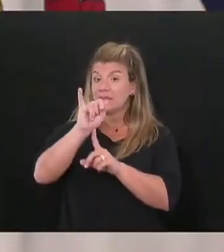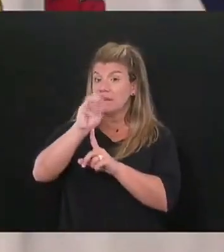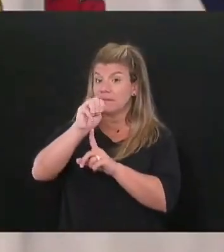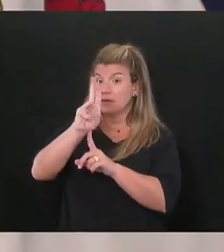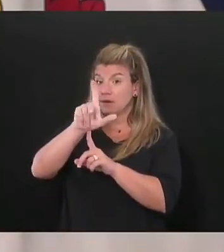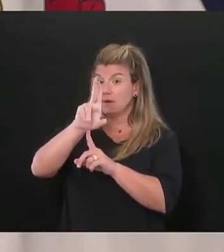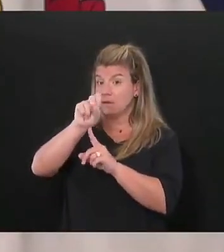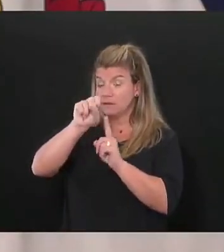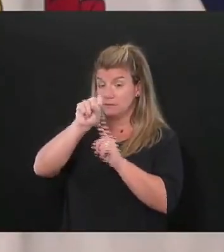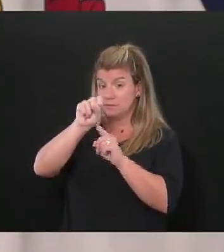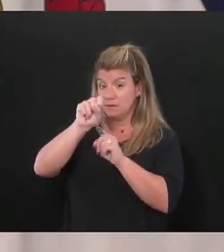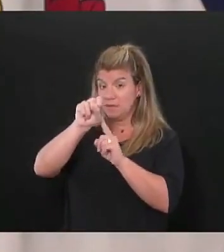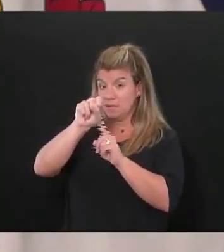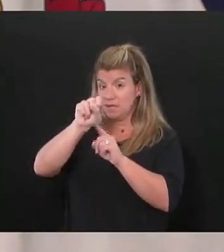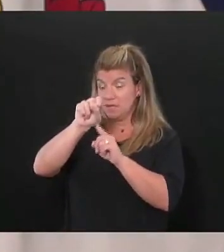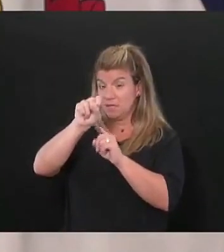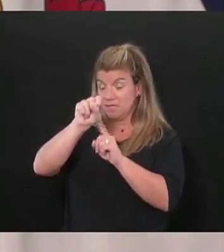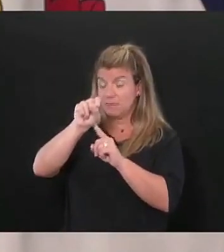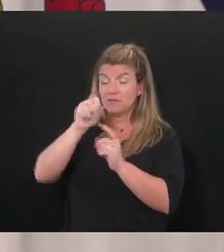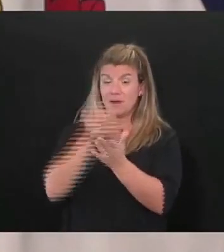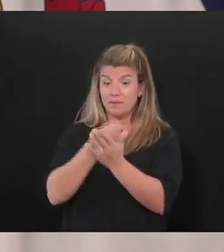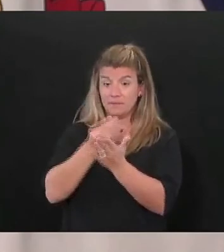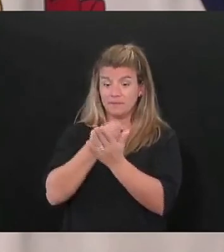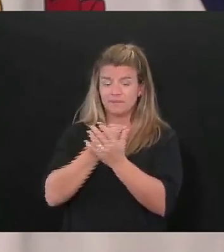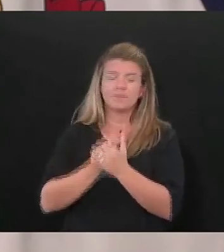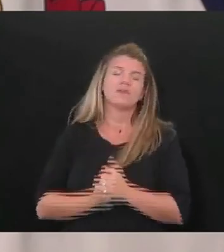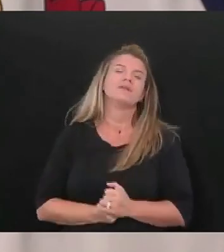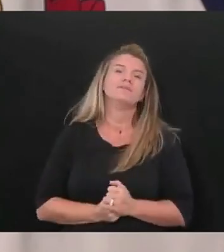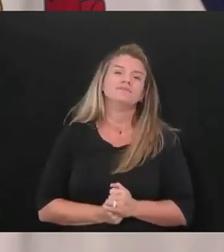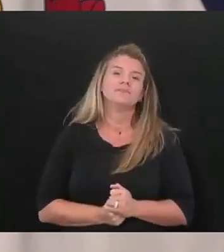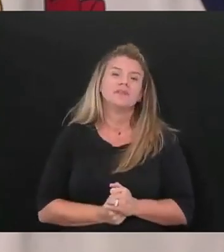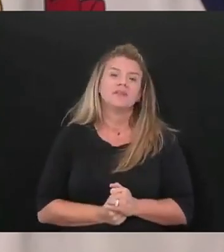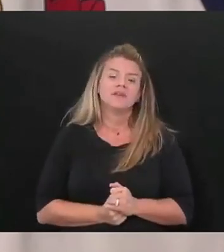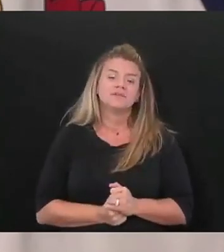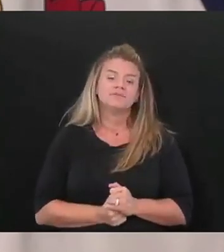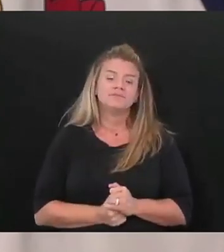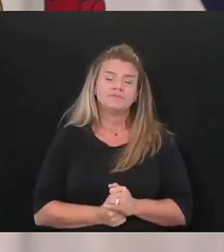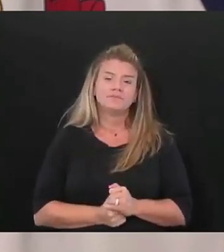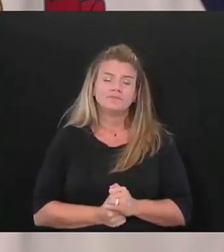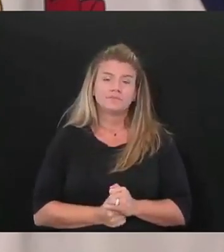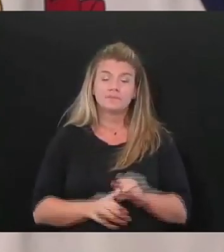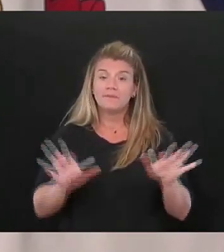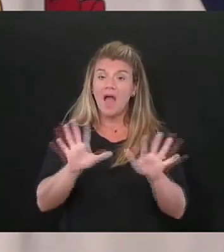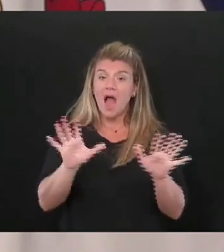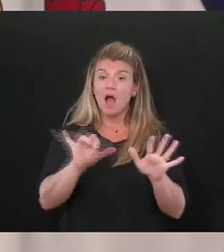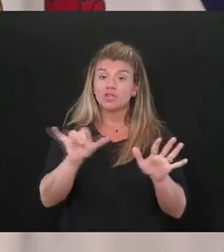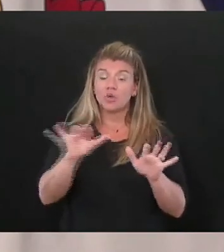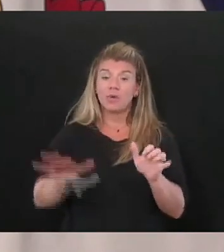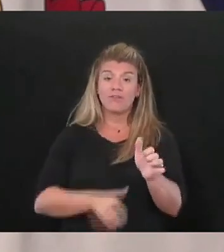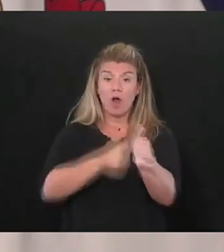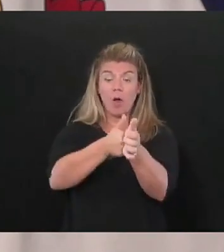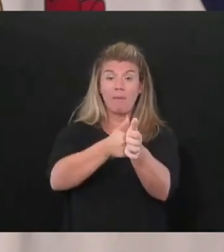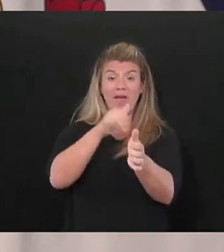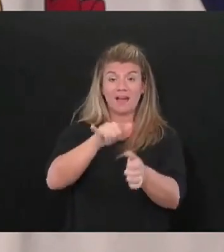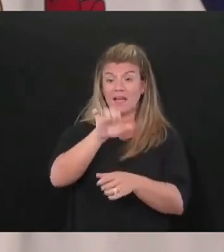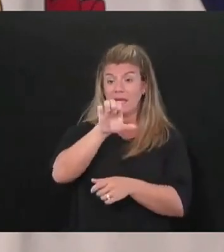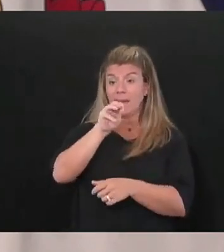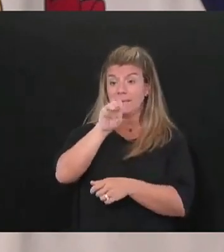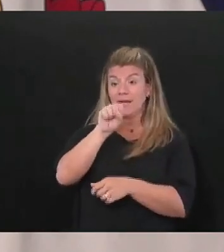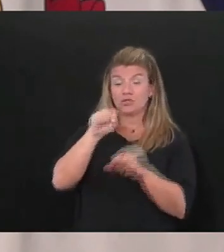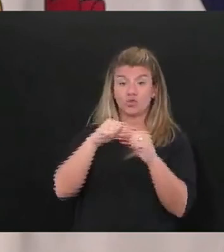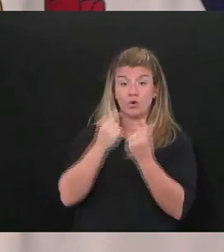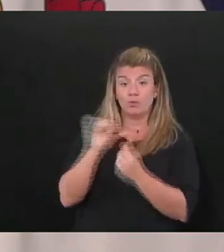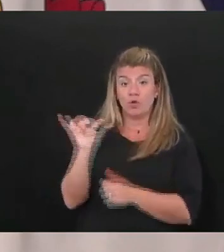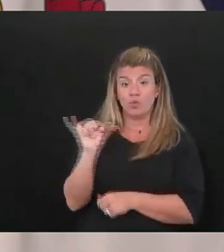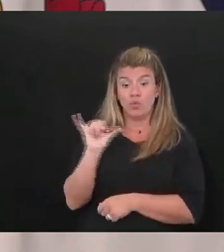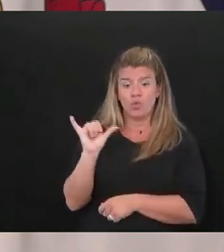about the volunteer fire departments. And we want to also follow right up behind this with the EMS group. And so, and we're